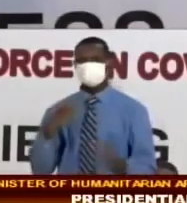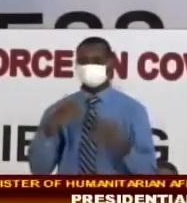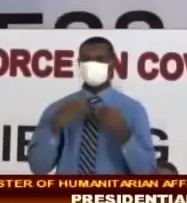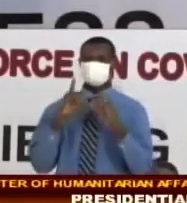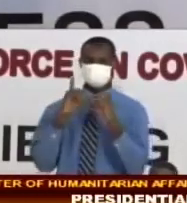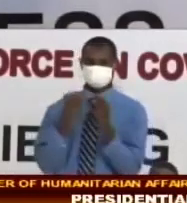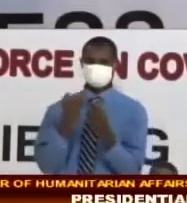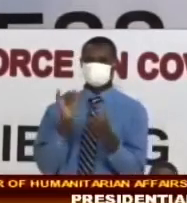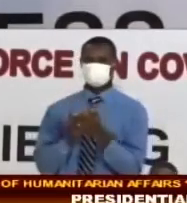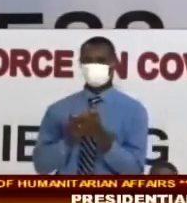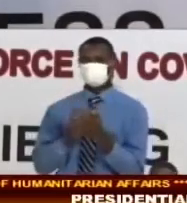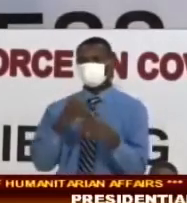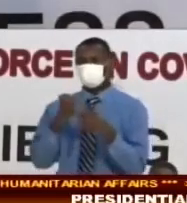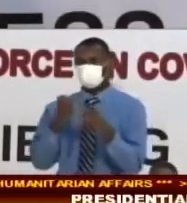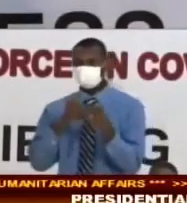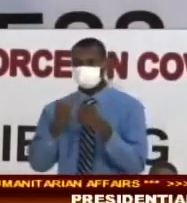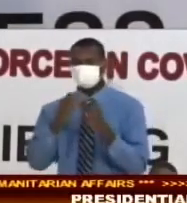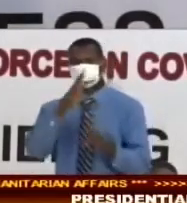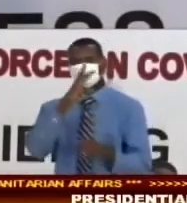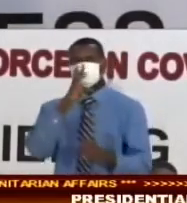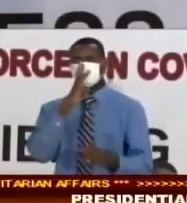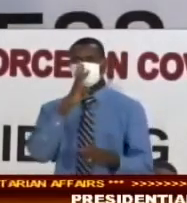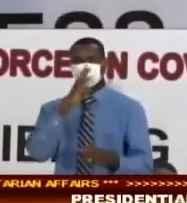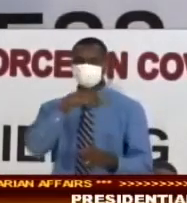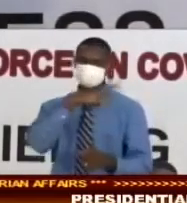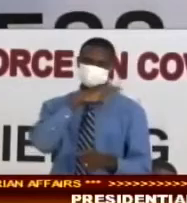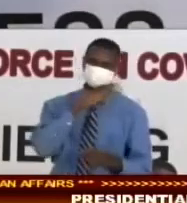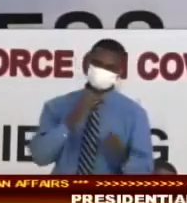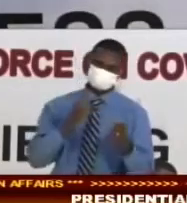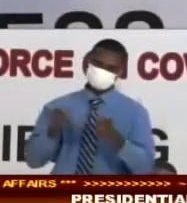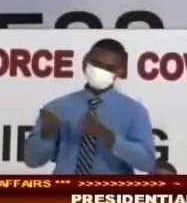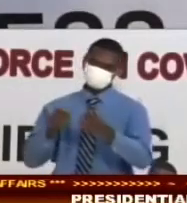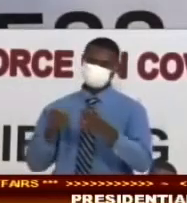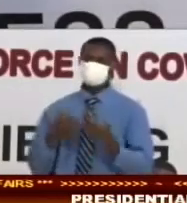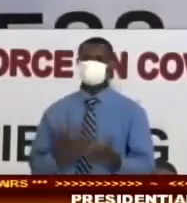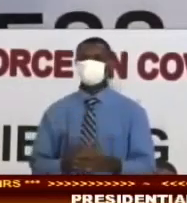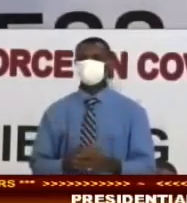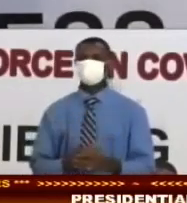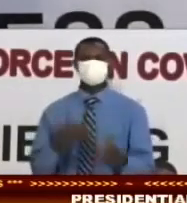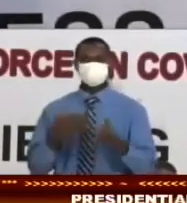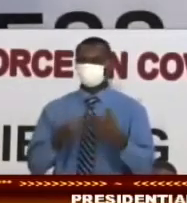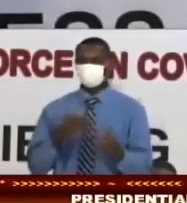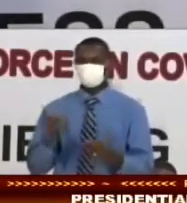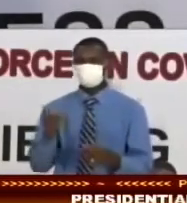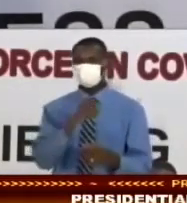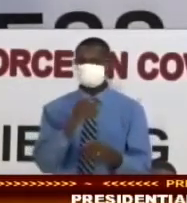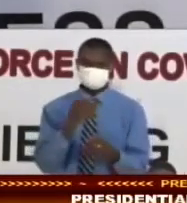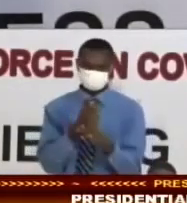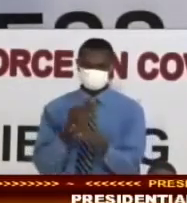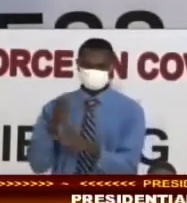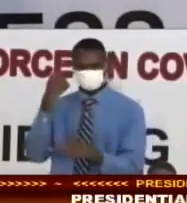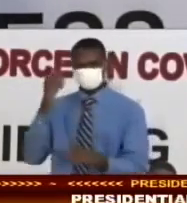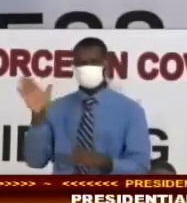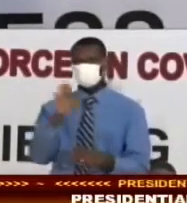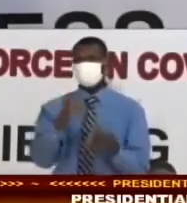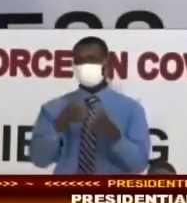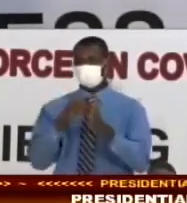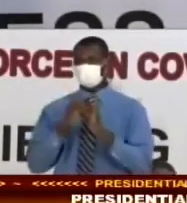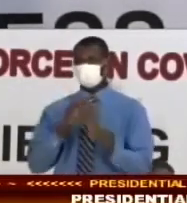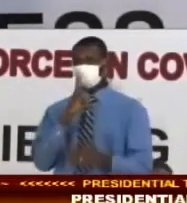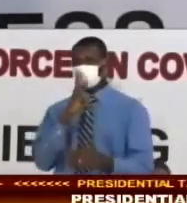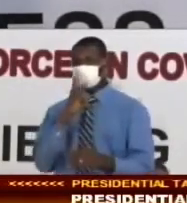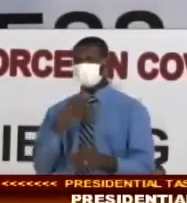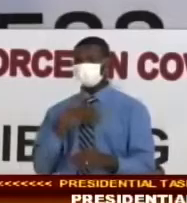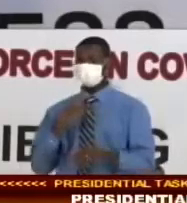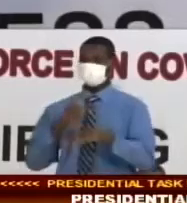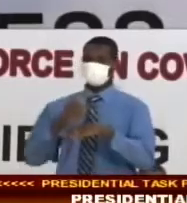Control, and we do everything humanly possible to safeguard the quality. Even if you are treating your water and sending it